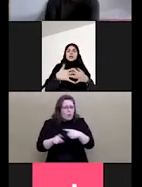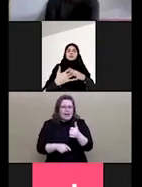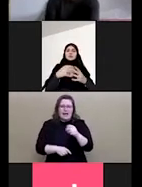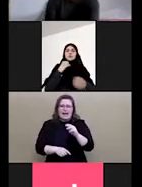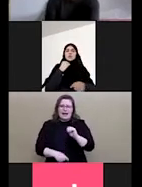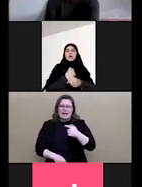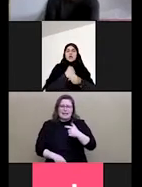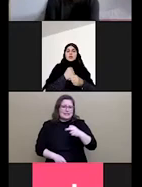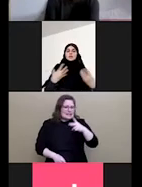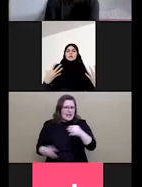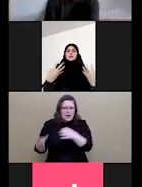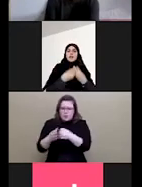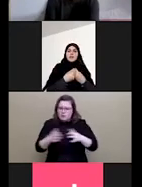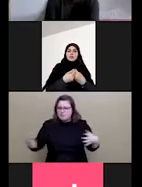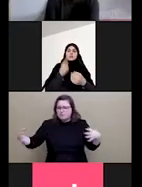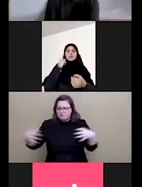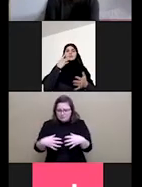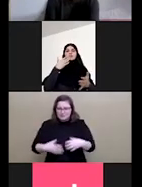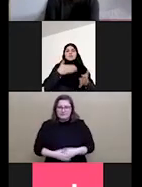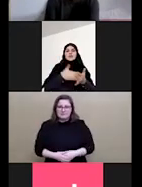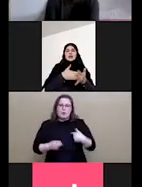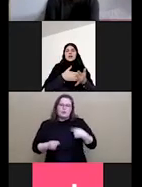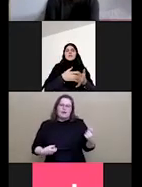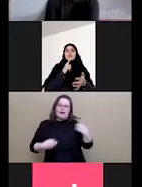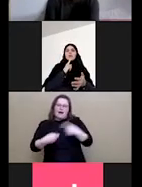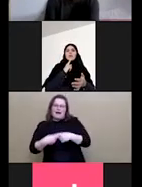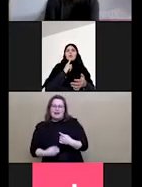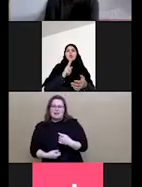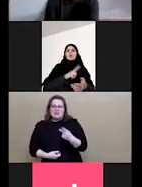Zuko said earlier with the example,